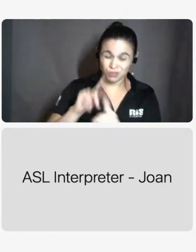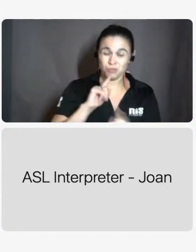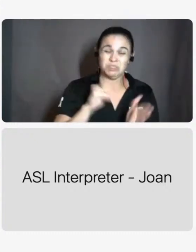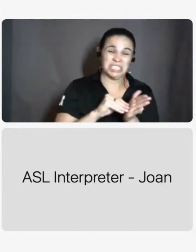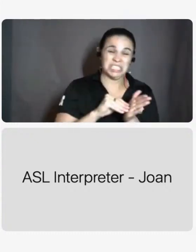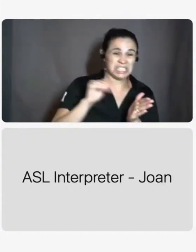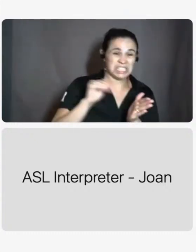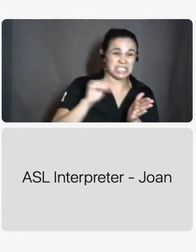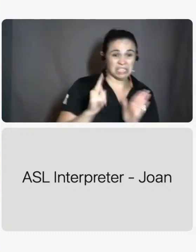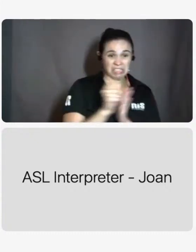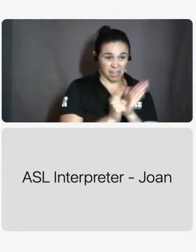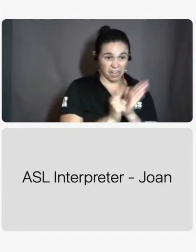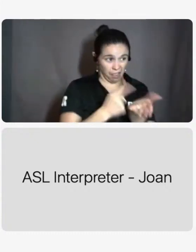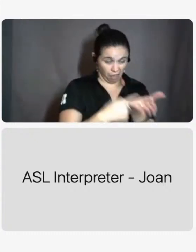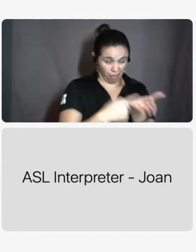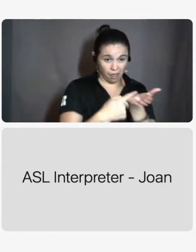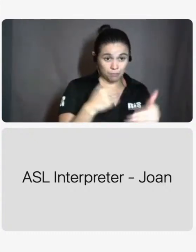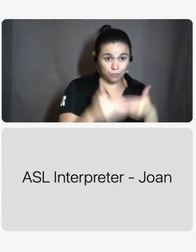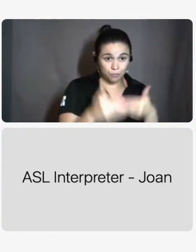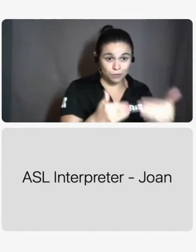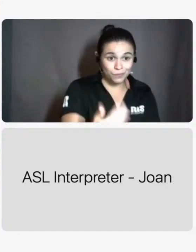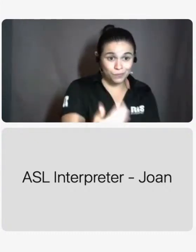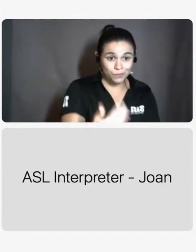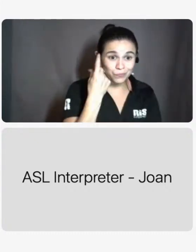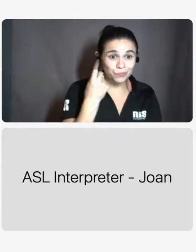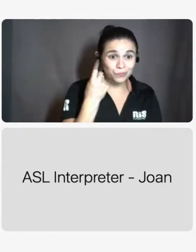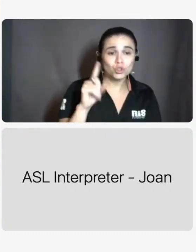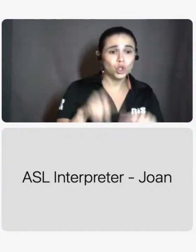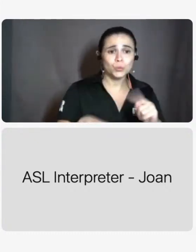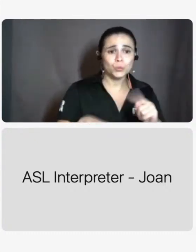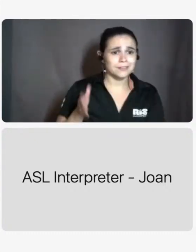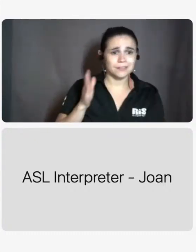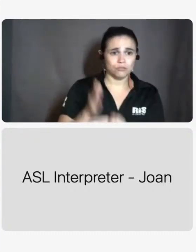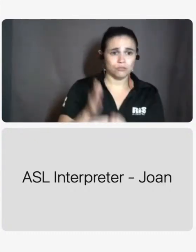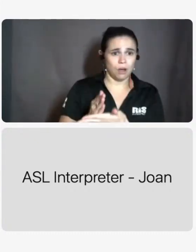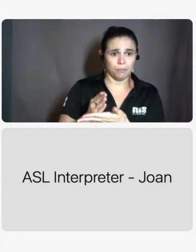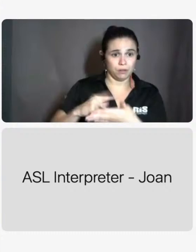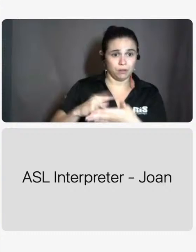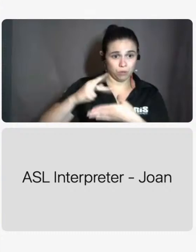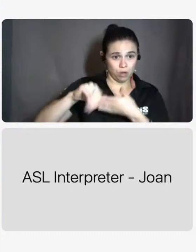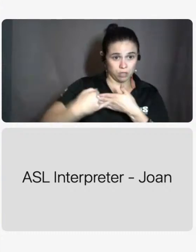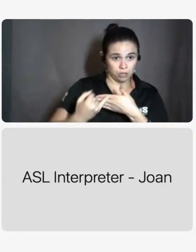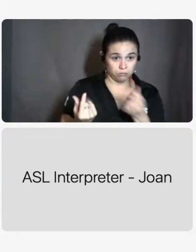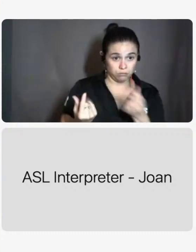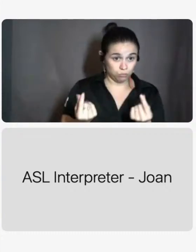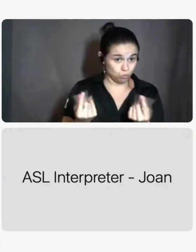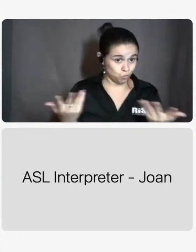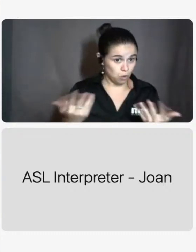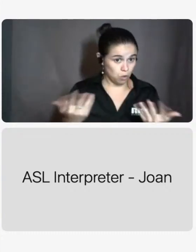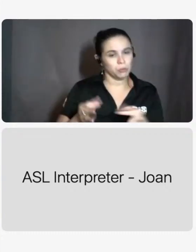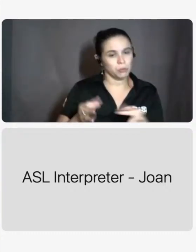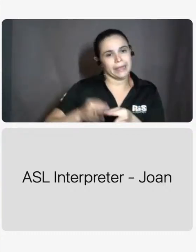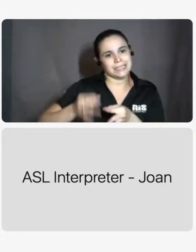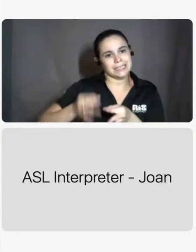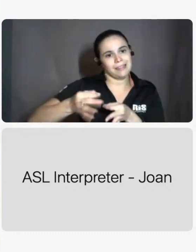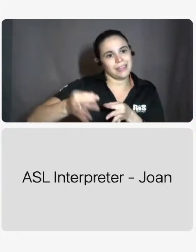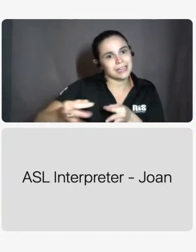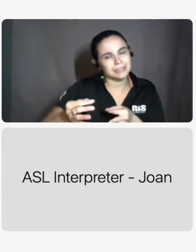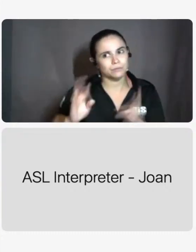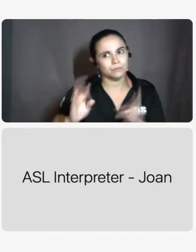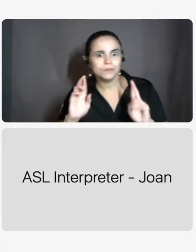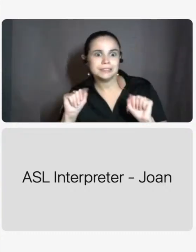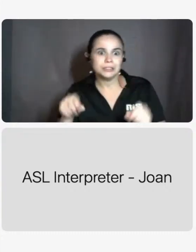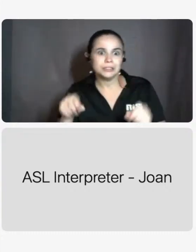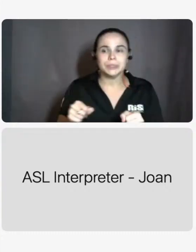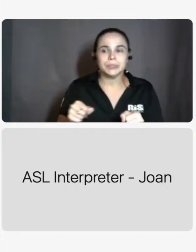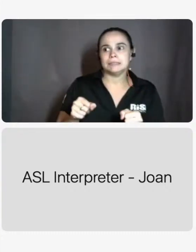a project. You can delay it, and sometimes you can get some project changes, and sometimes there will be a payment as part